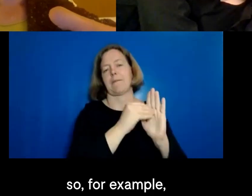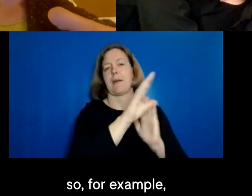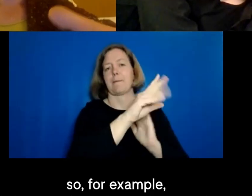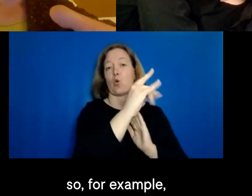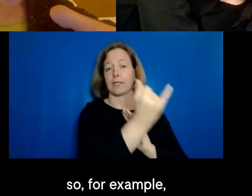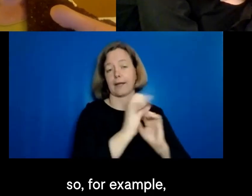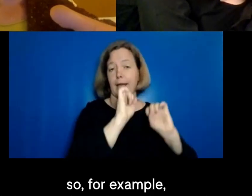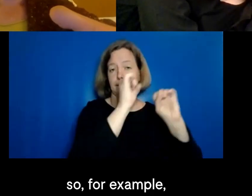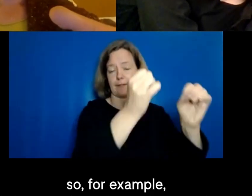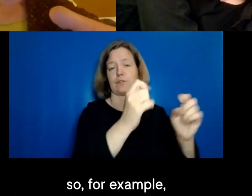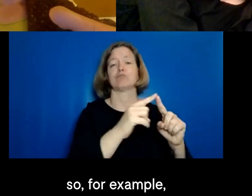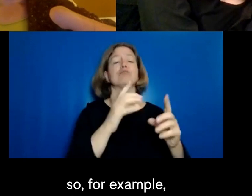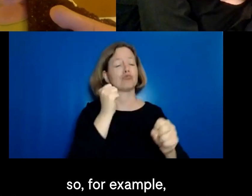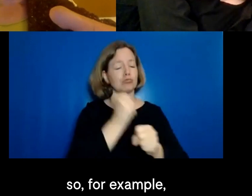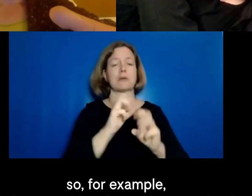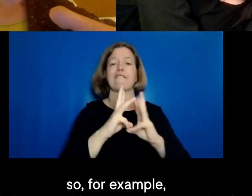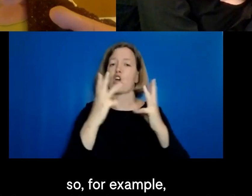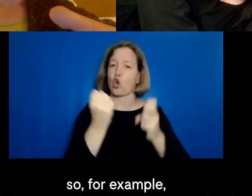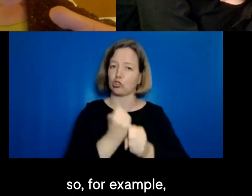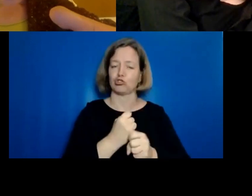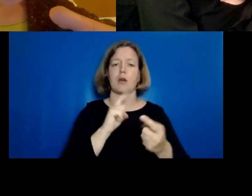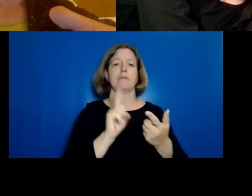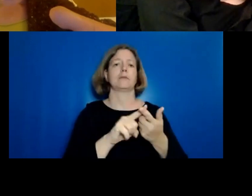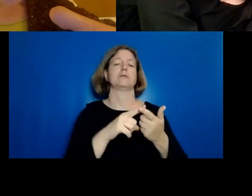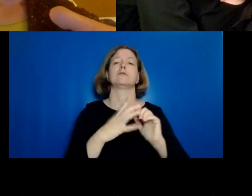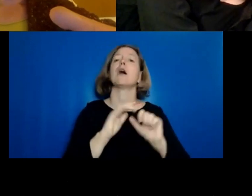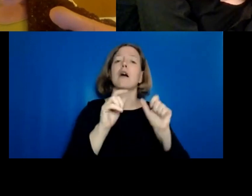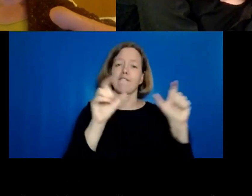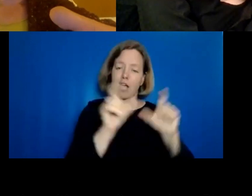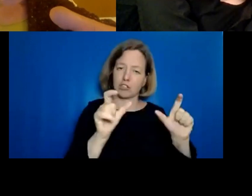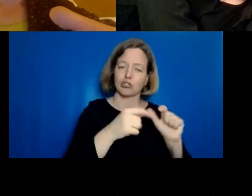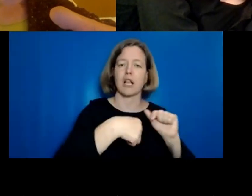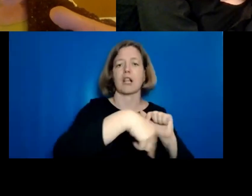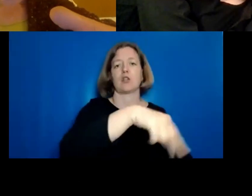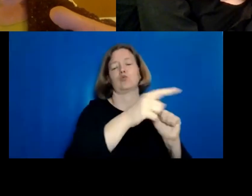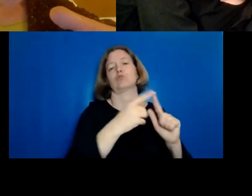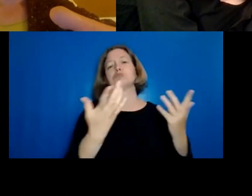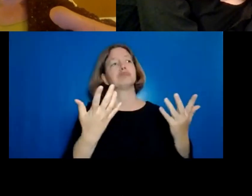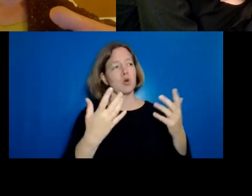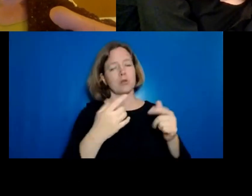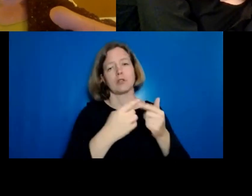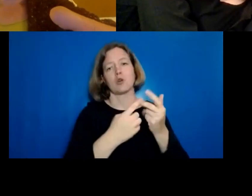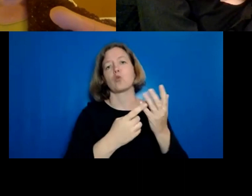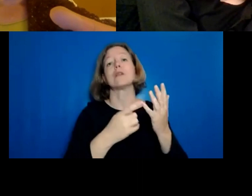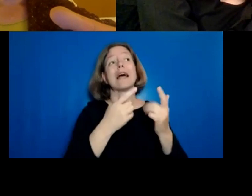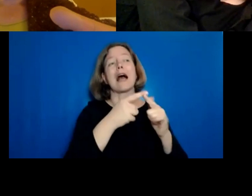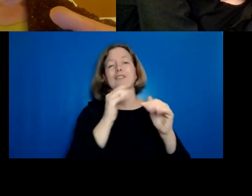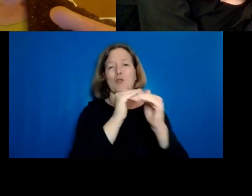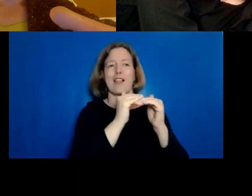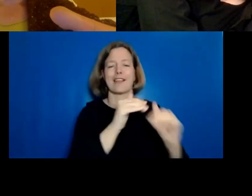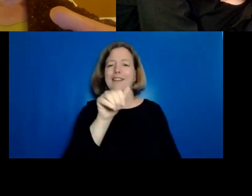example, workshops, residencies, and co-production together with my colleague Anne Rieger.